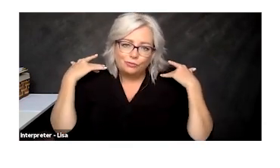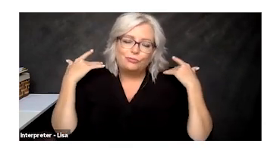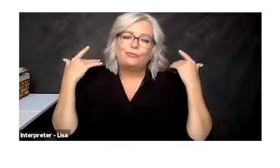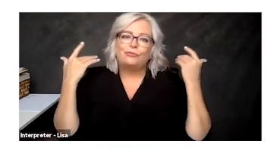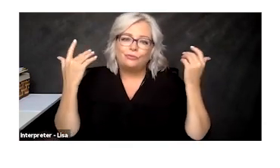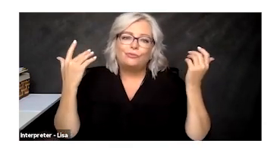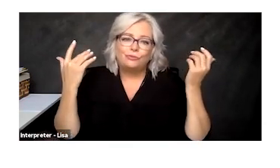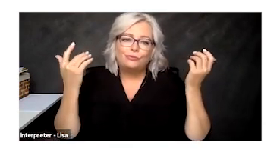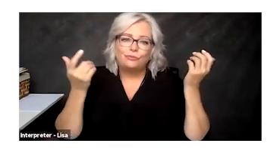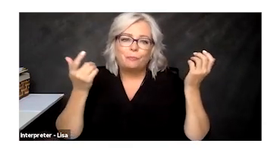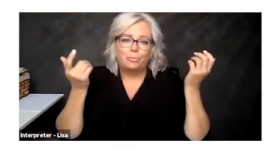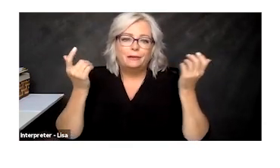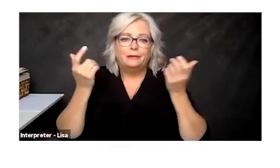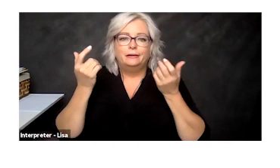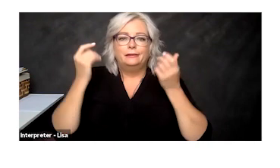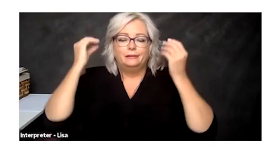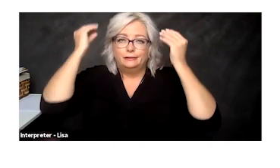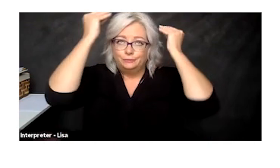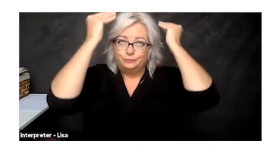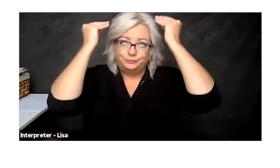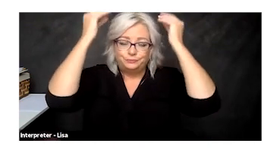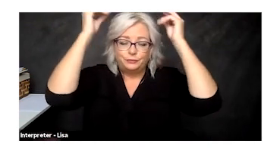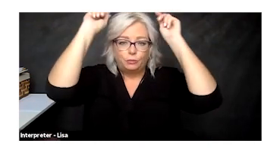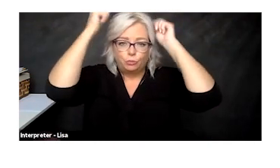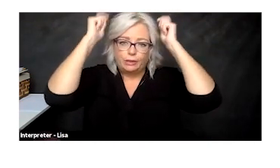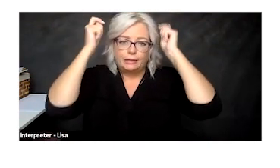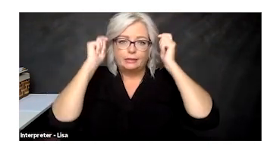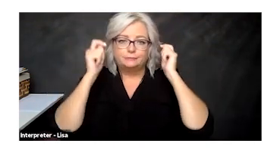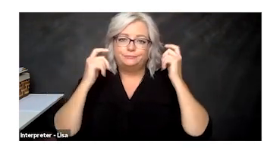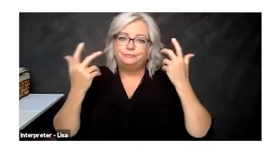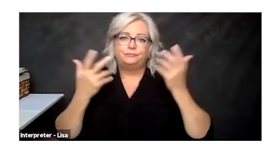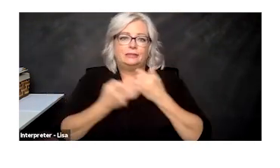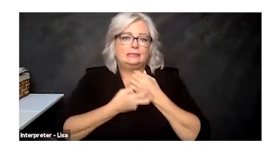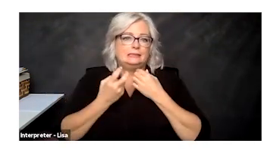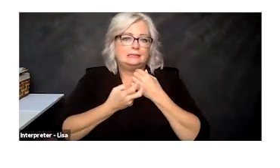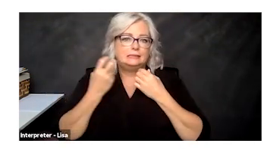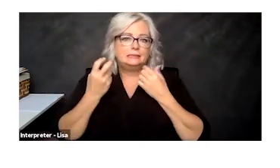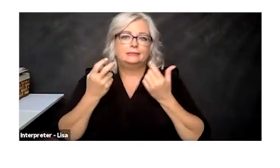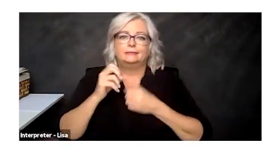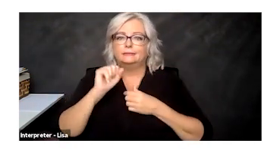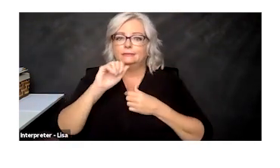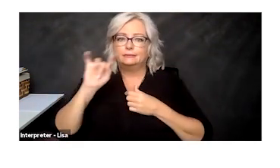faux locks were braided into their hair. Of course, that's just stealing, you know, a hairstyle